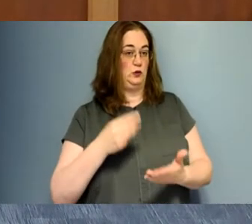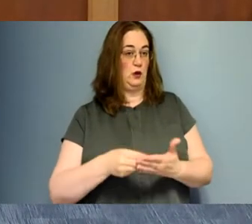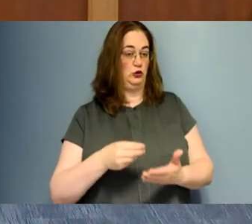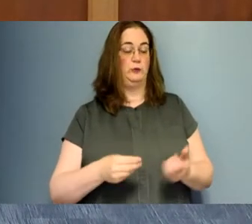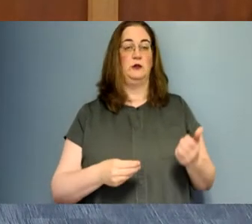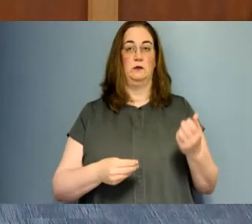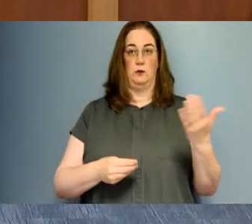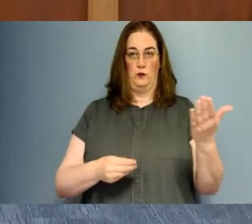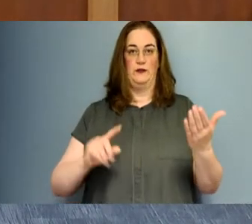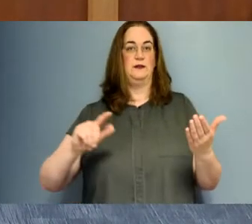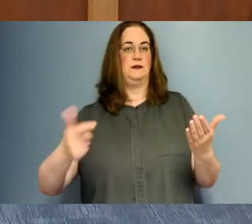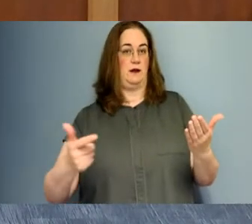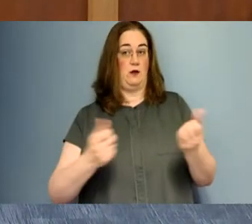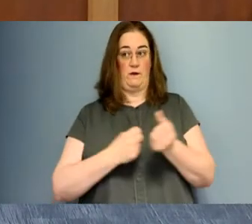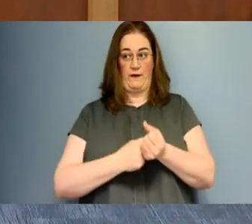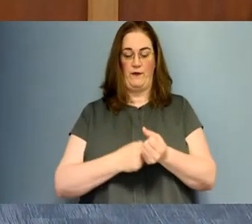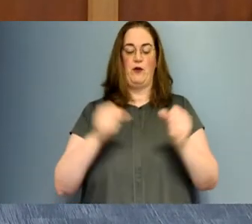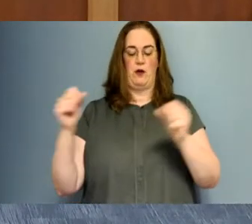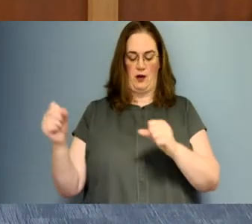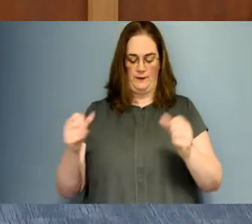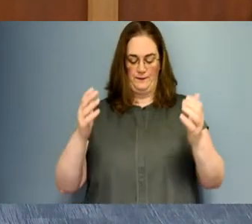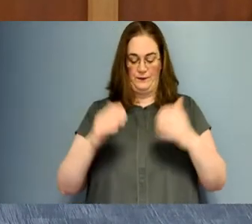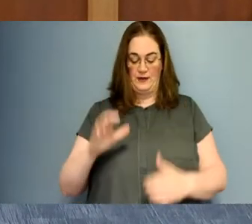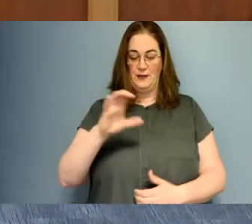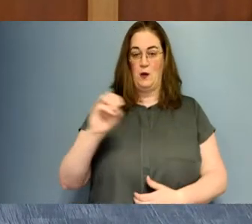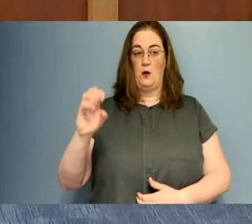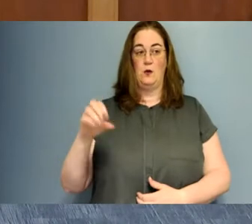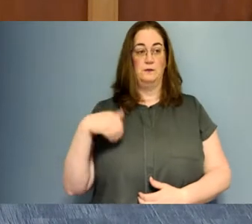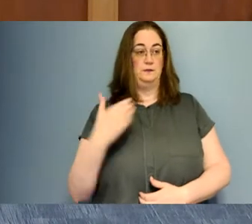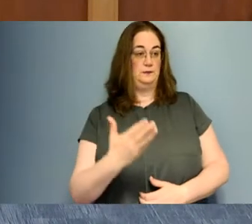favor? Aye. Aye. Chief Operating Officer, Ms. McKevitt.